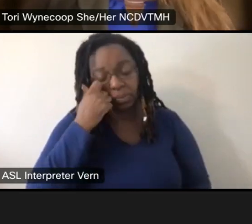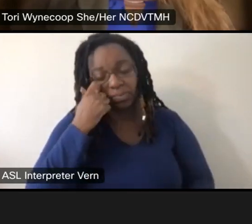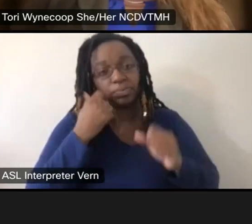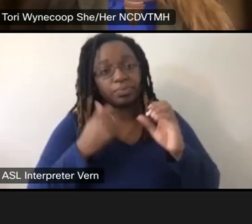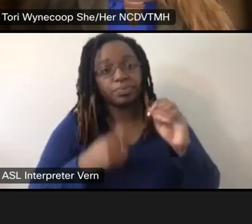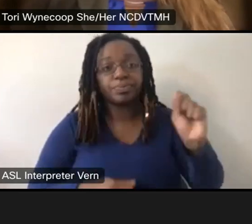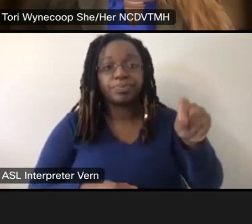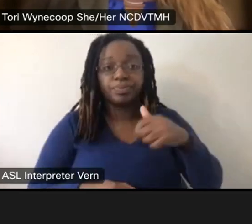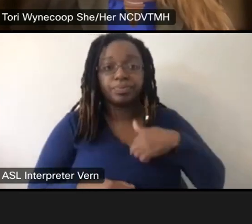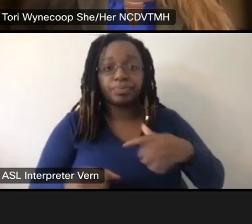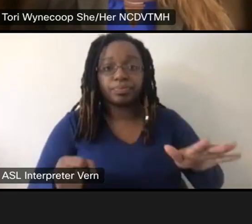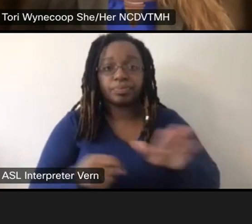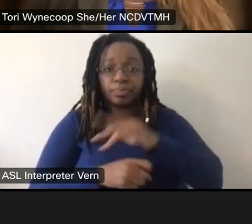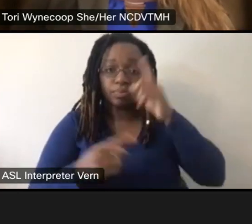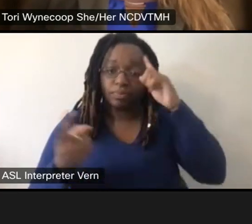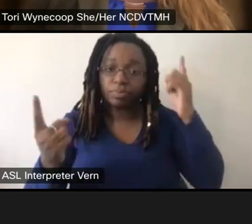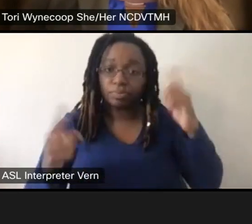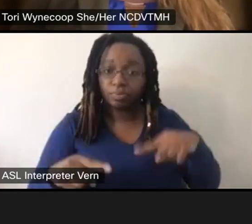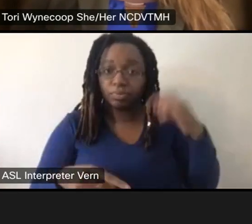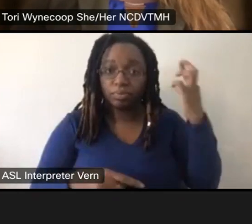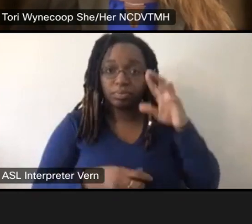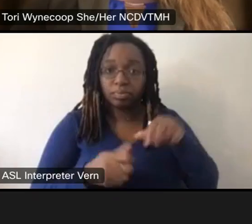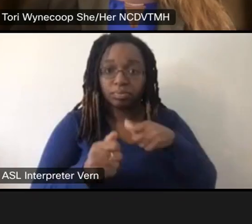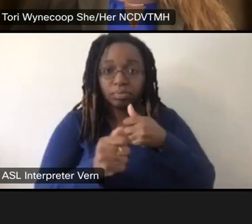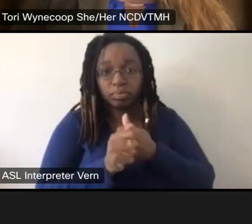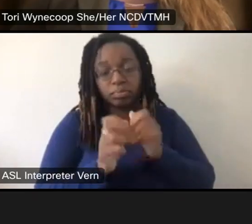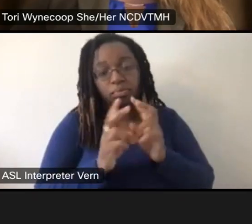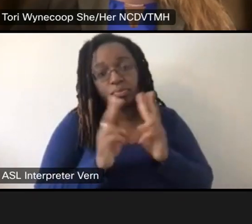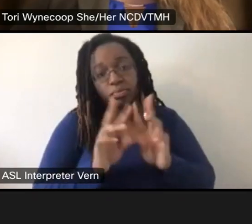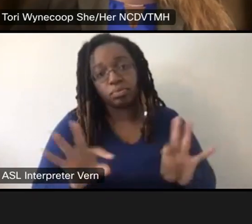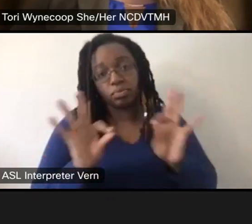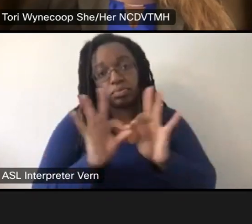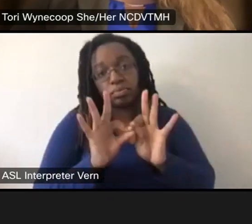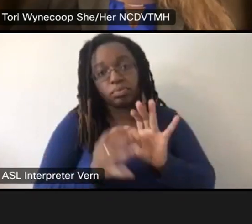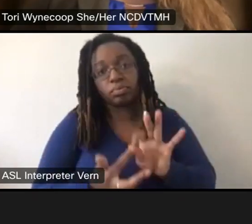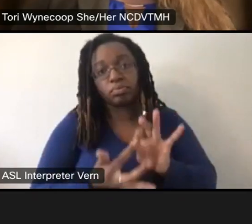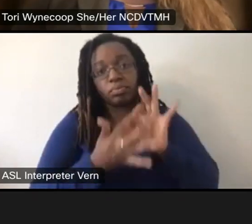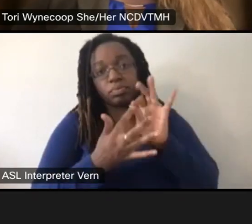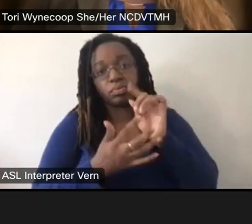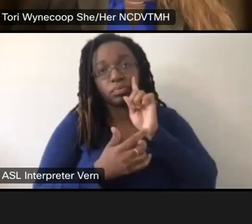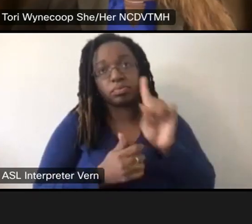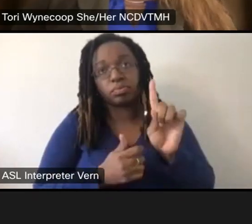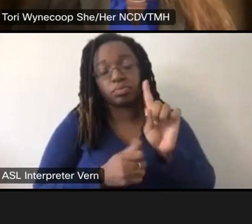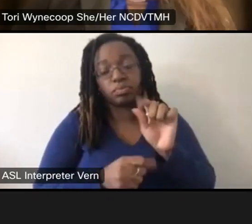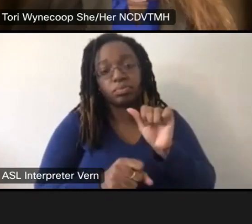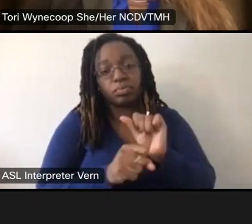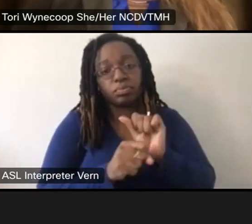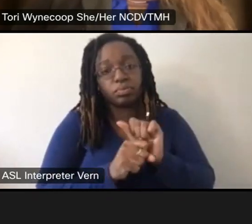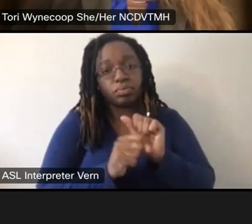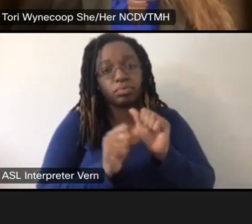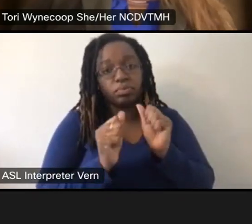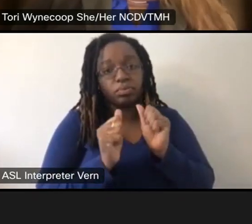that the intentionality is very important, especially when it comes to working